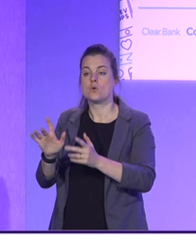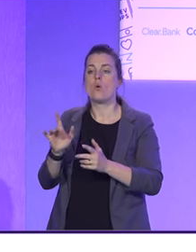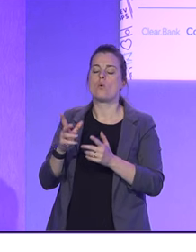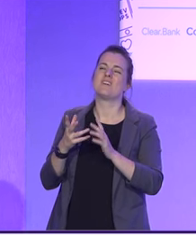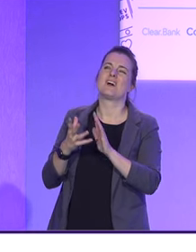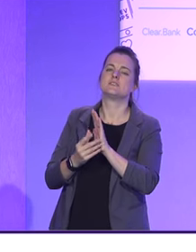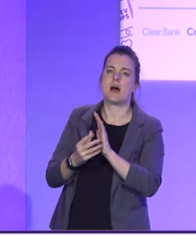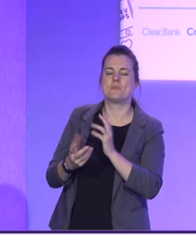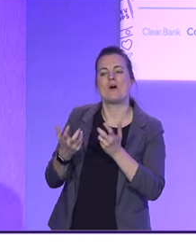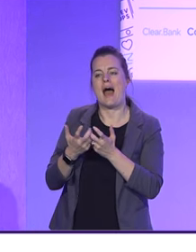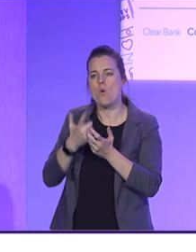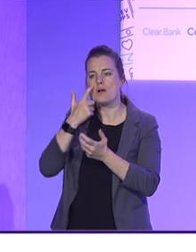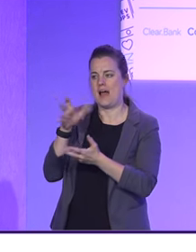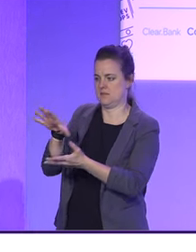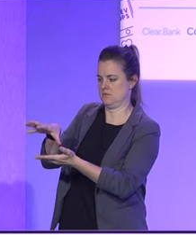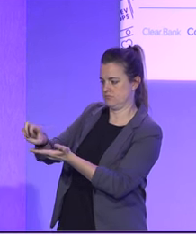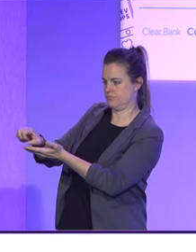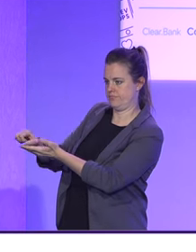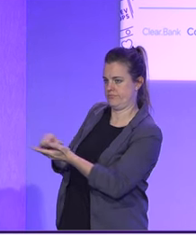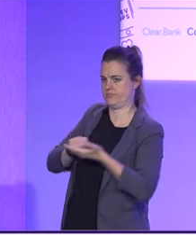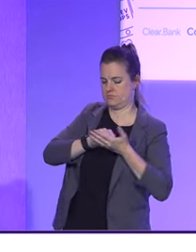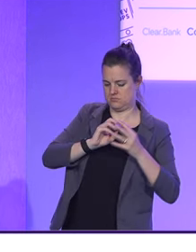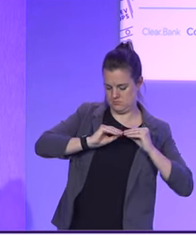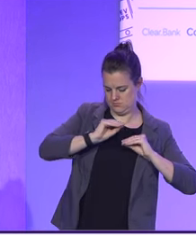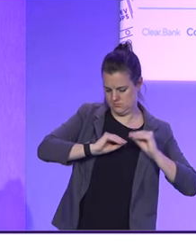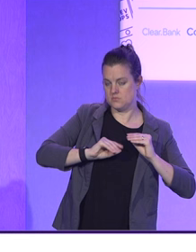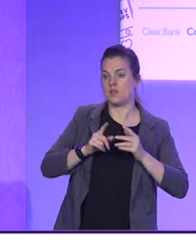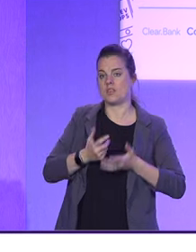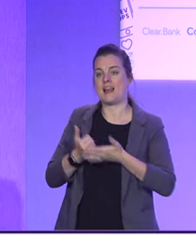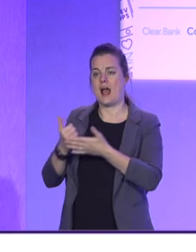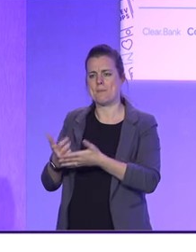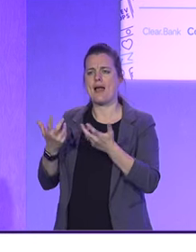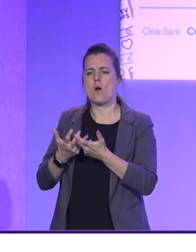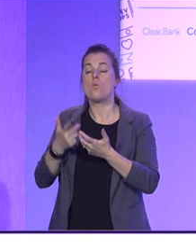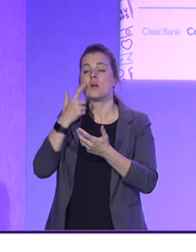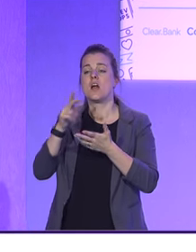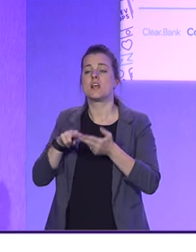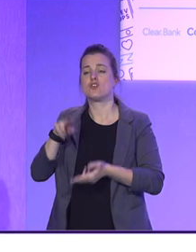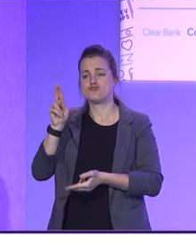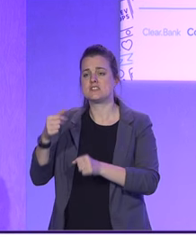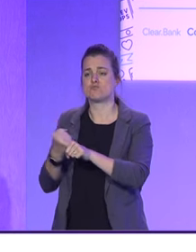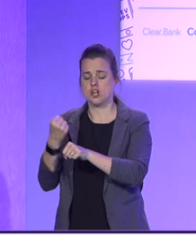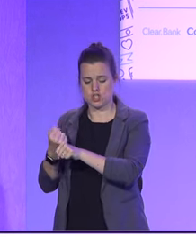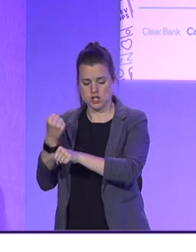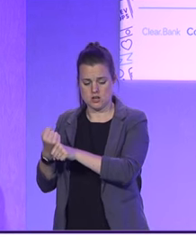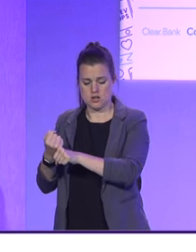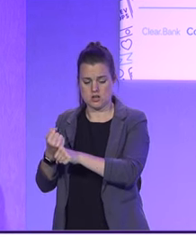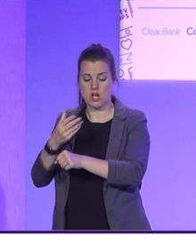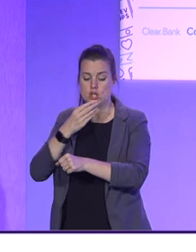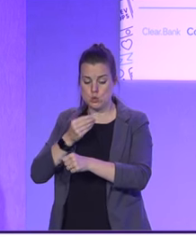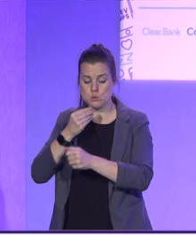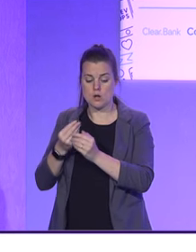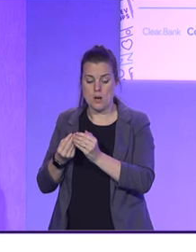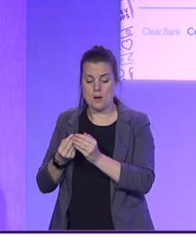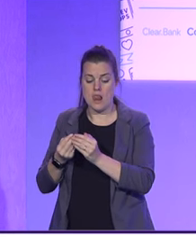this is basically, as I said before, we can increase the production using fewer resources and less land, okay? Because